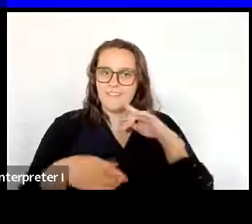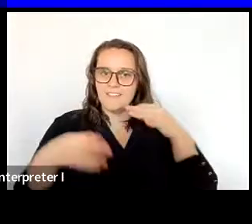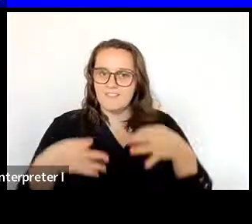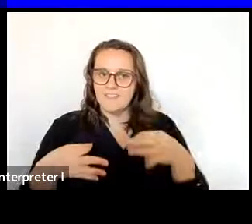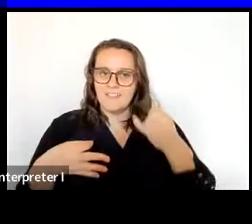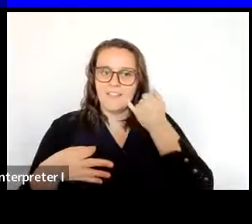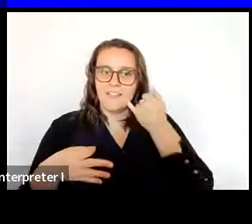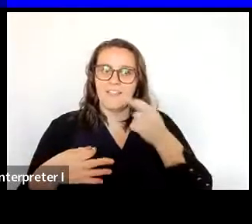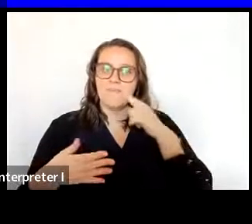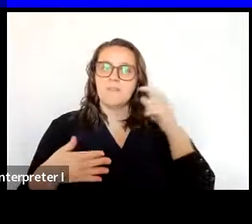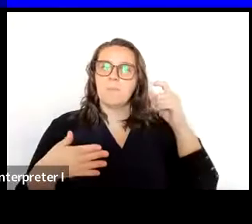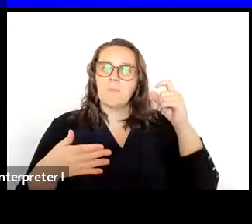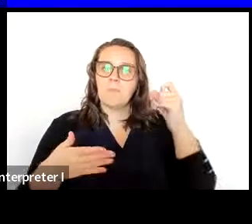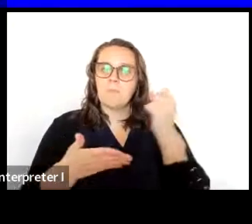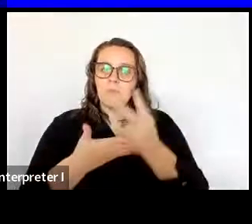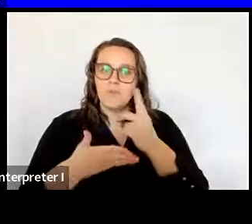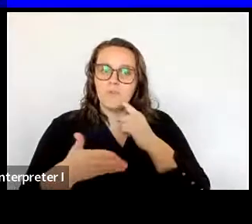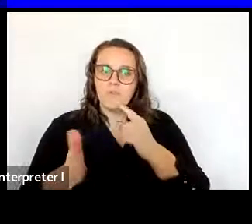the legislation.